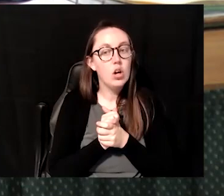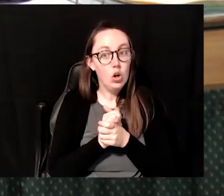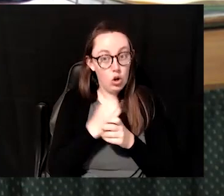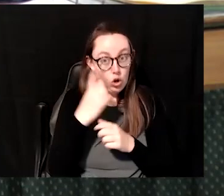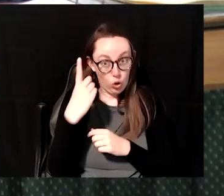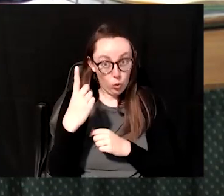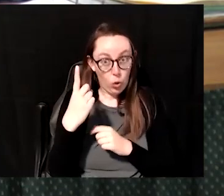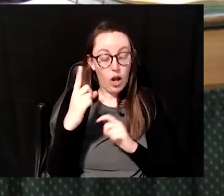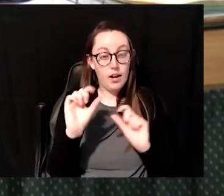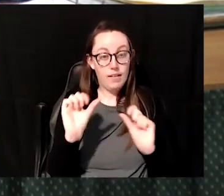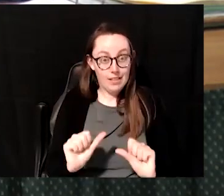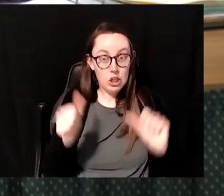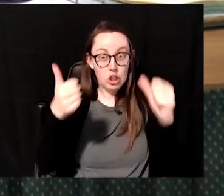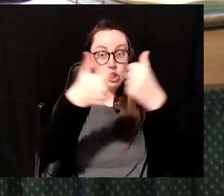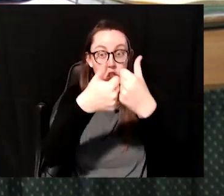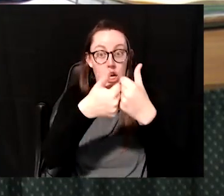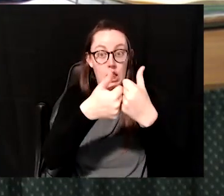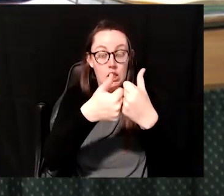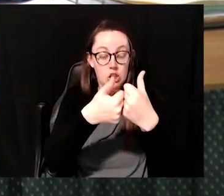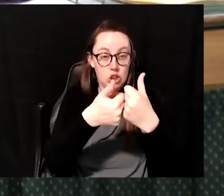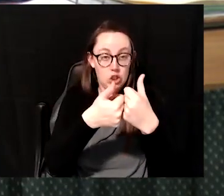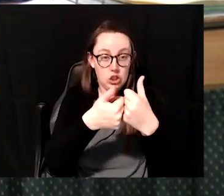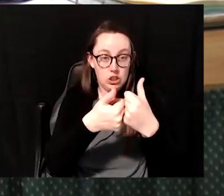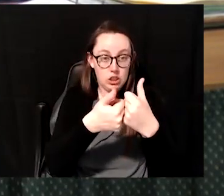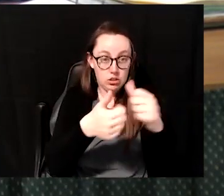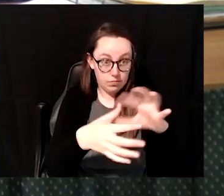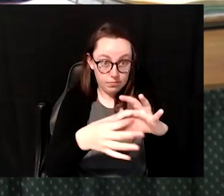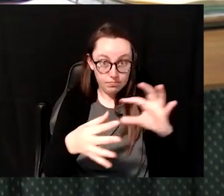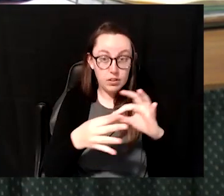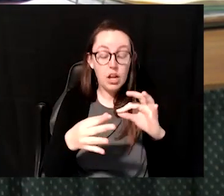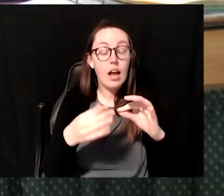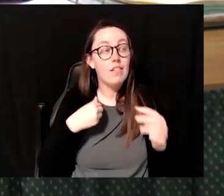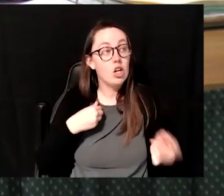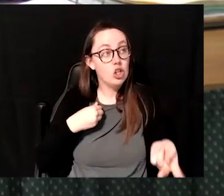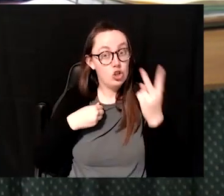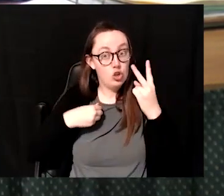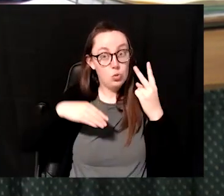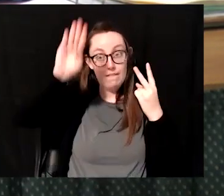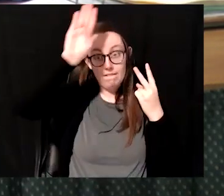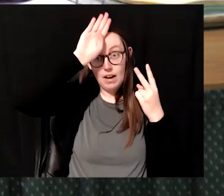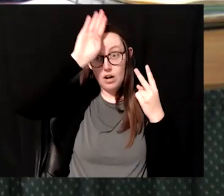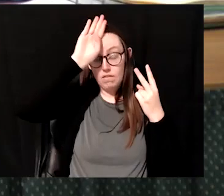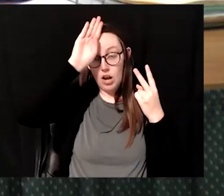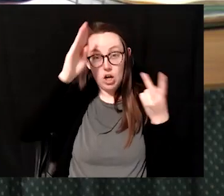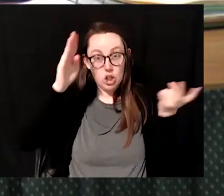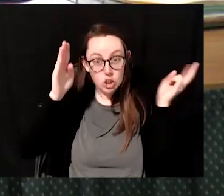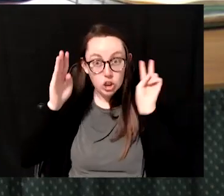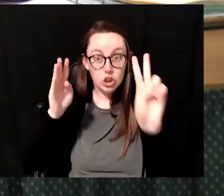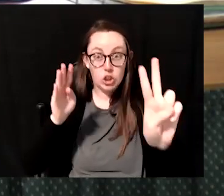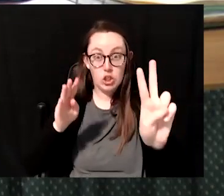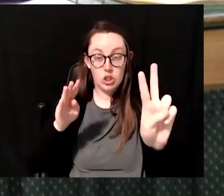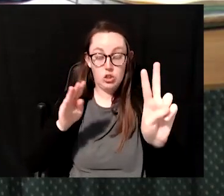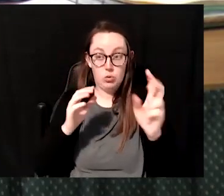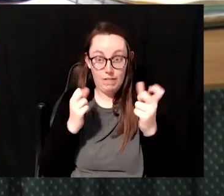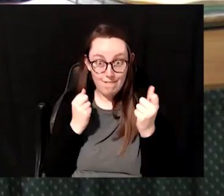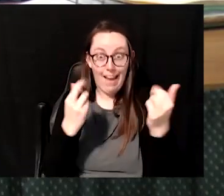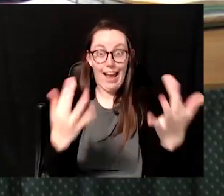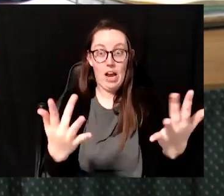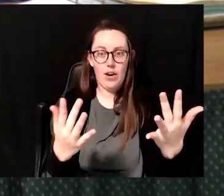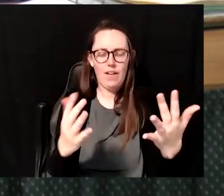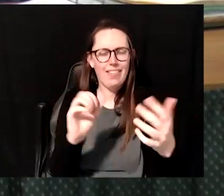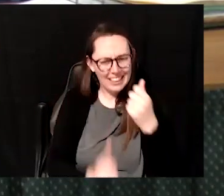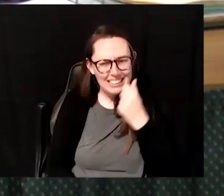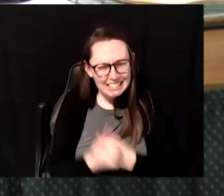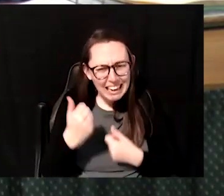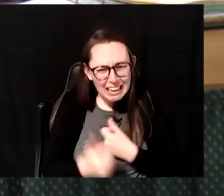responding to a fire and how dangerous that was the firefighters and for the people